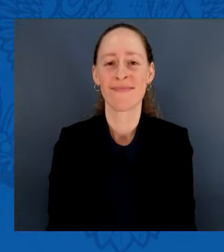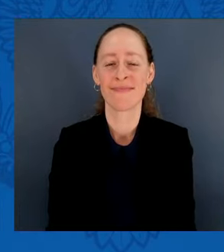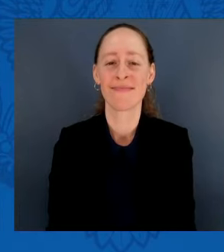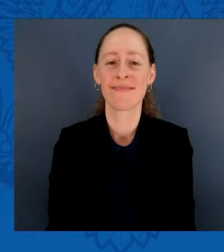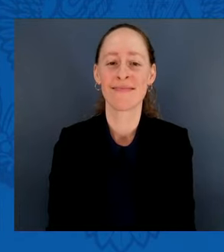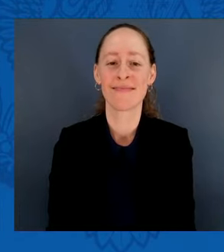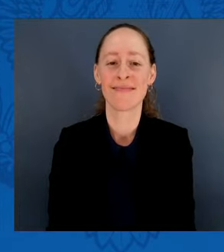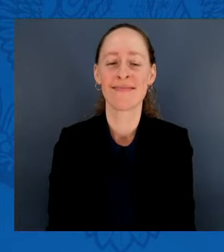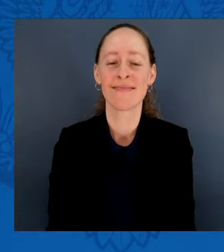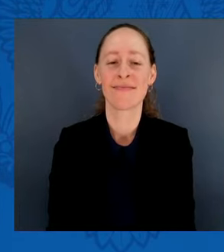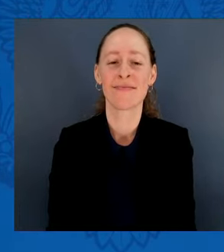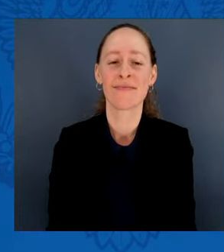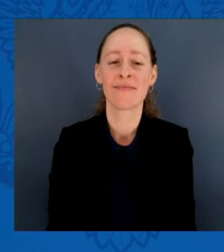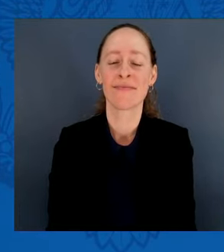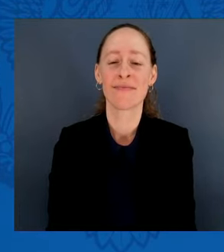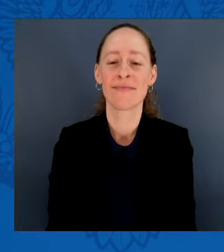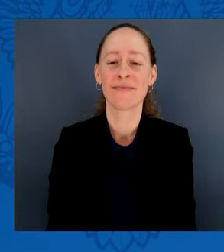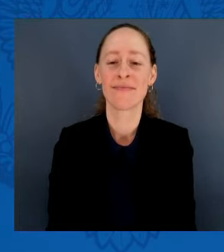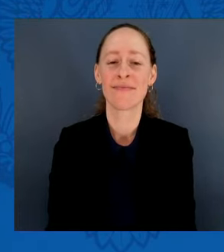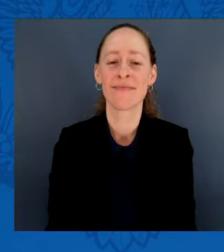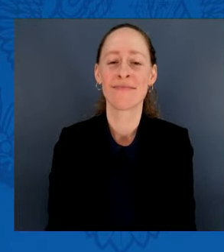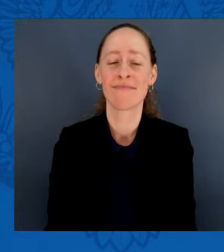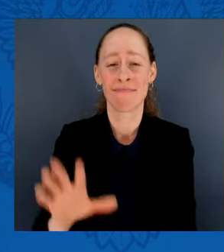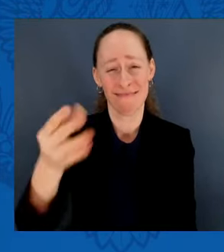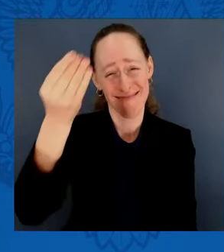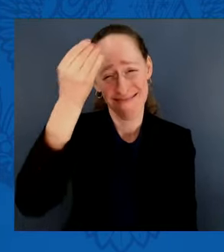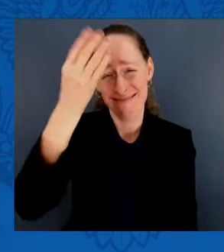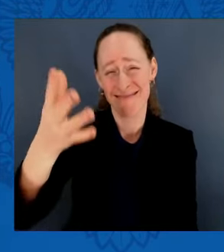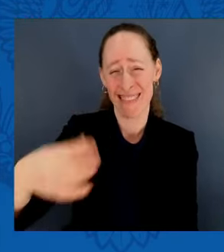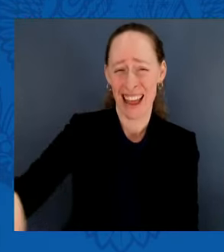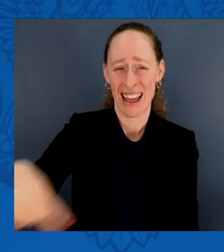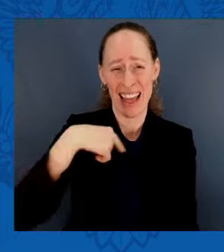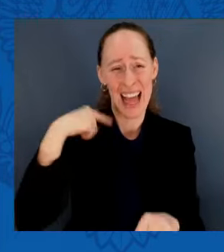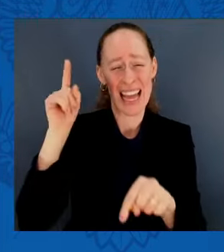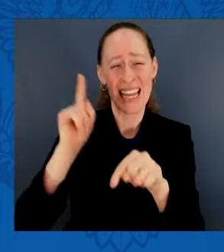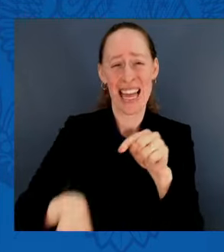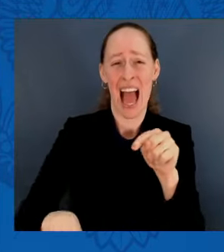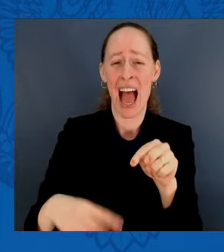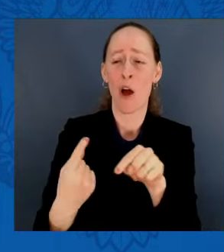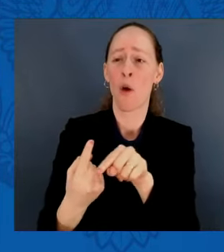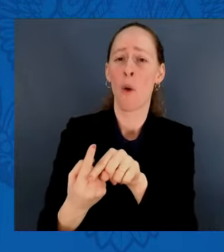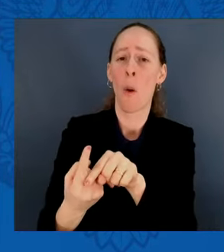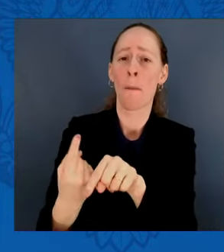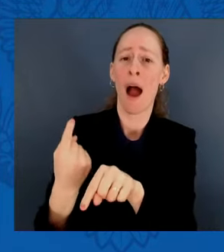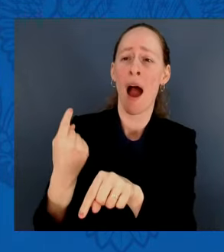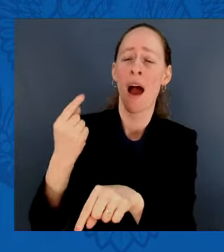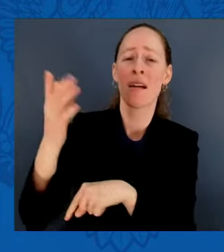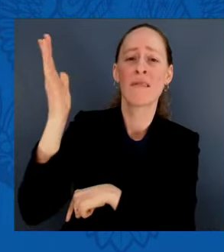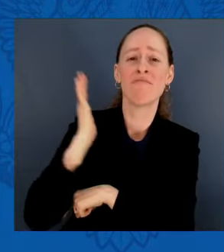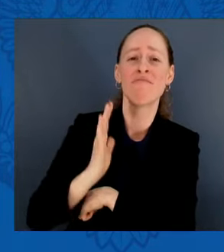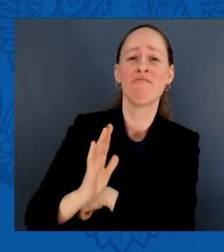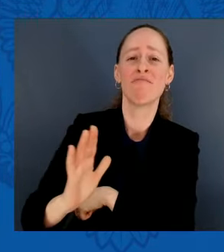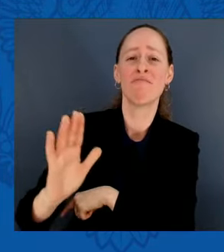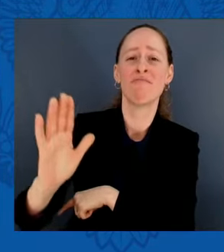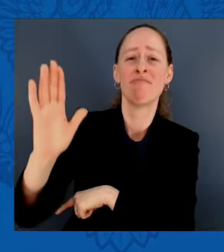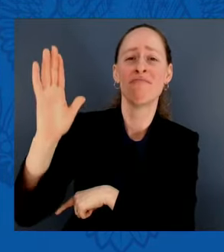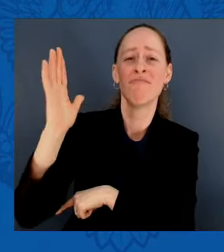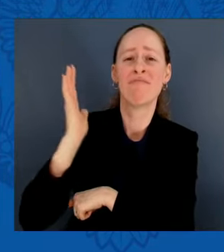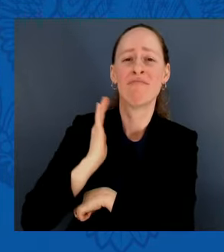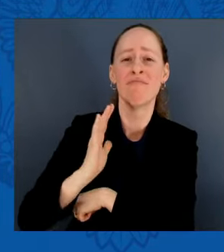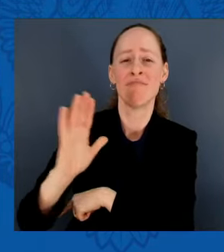America cannot go back. I'm here tonight to show what I believe is the way forward, because I know how far we